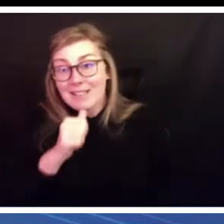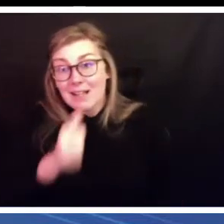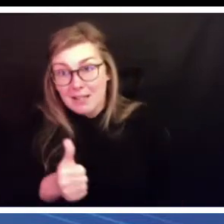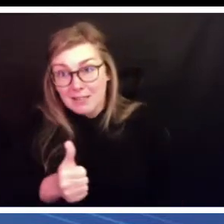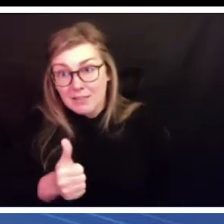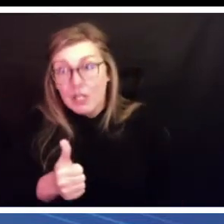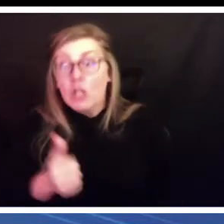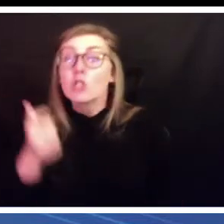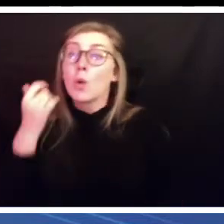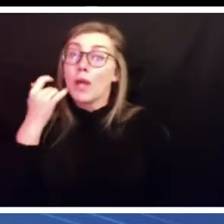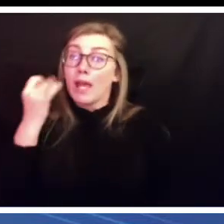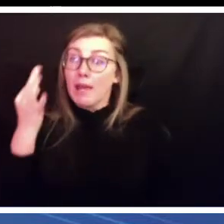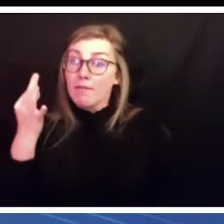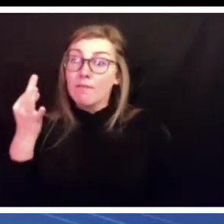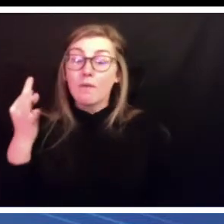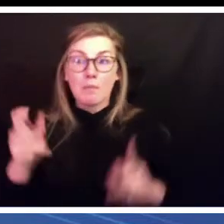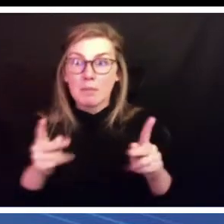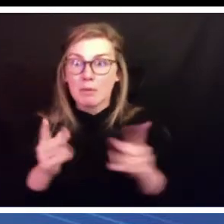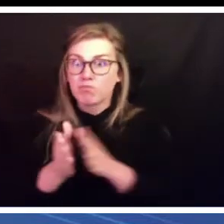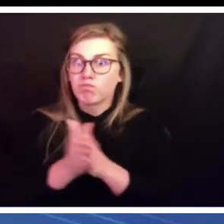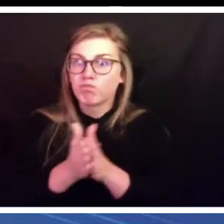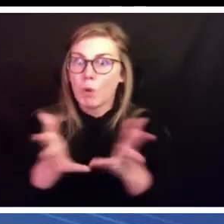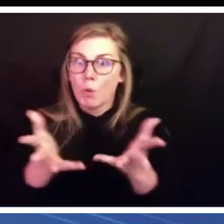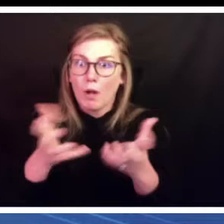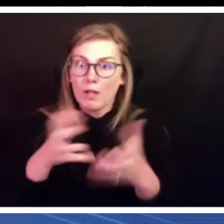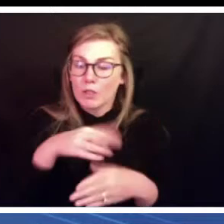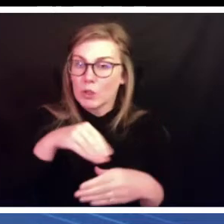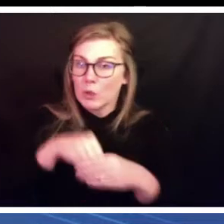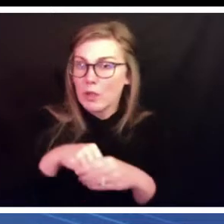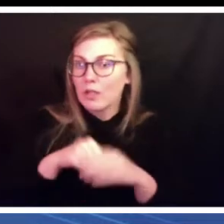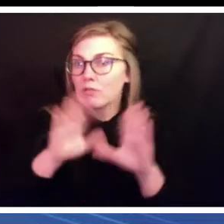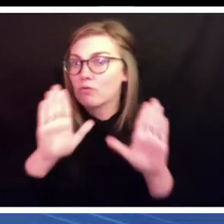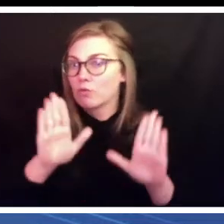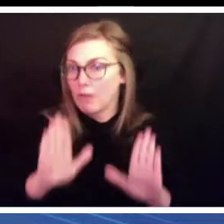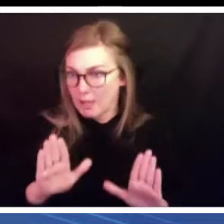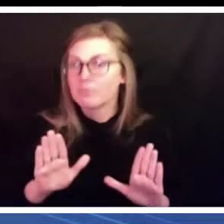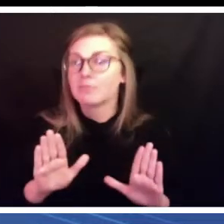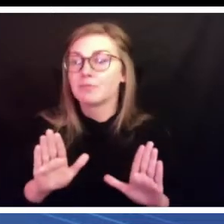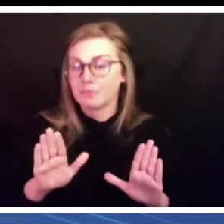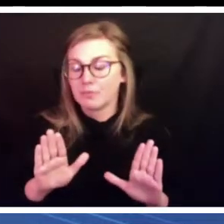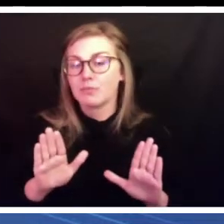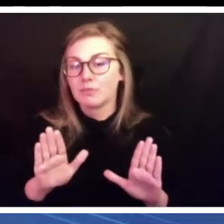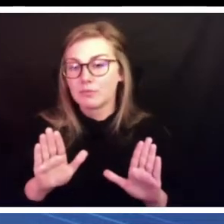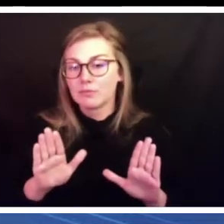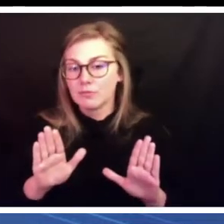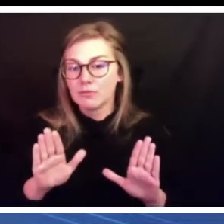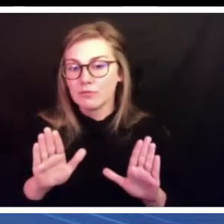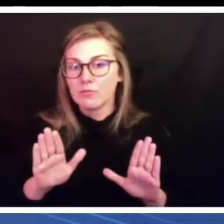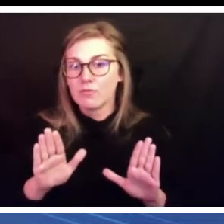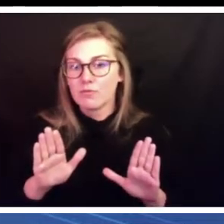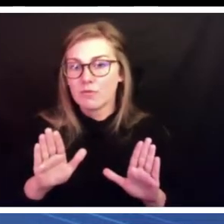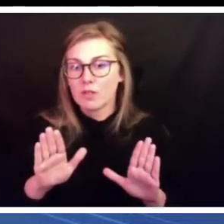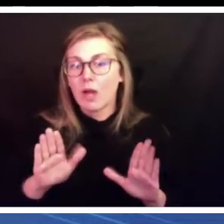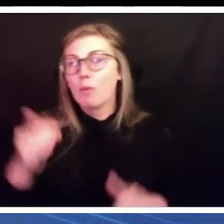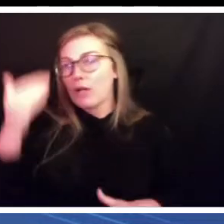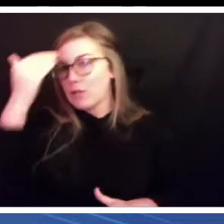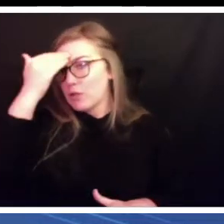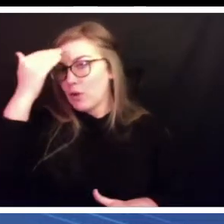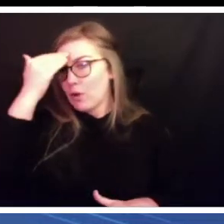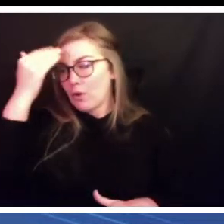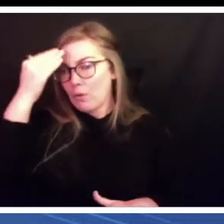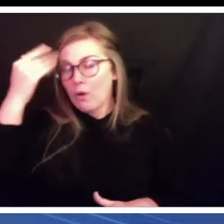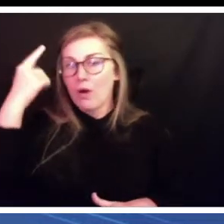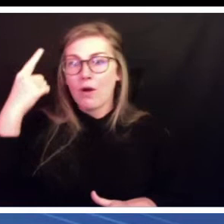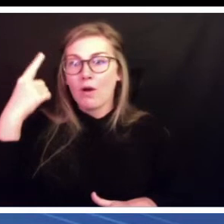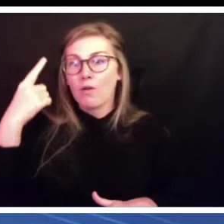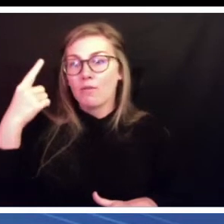they want to include it. Some, because of, for example, we know that, of course, there's a number of hours per broadcast that are required to be